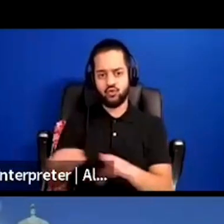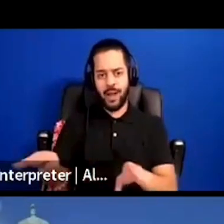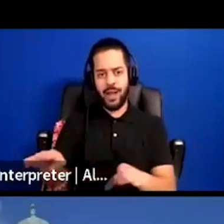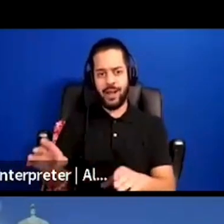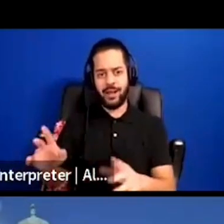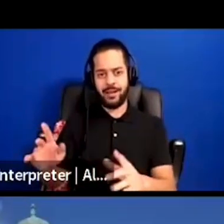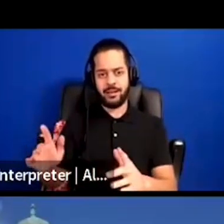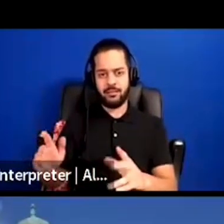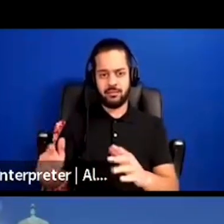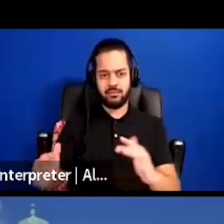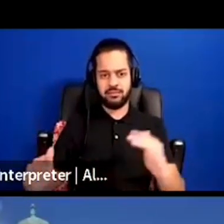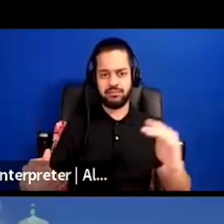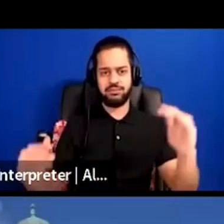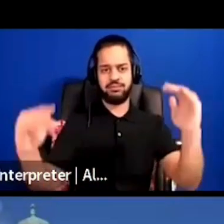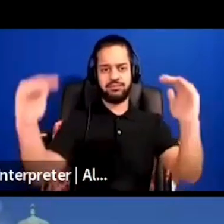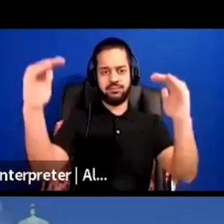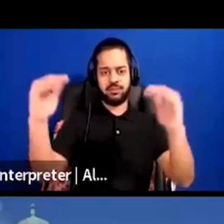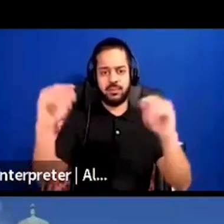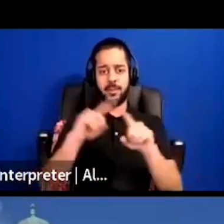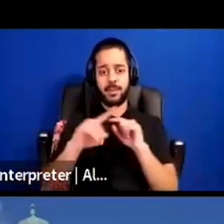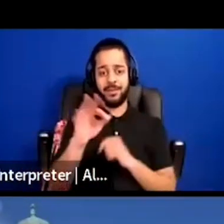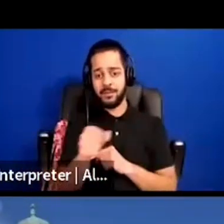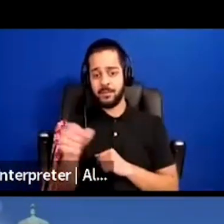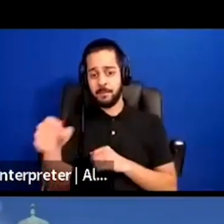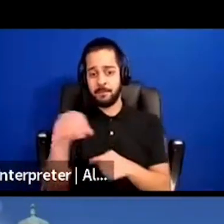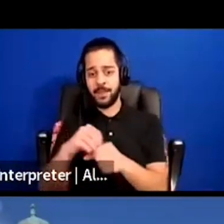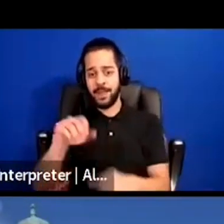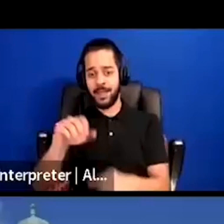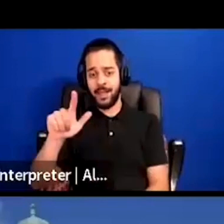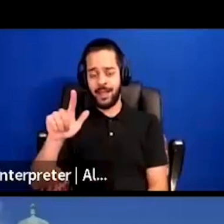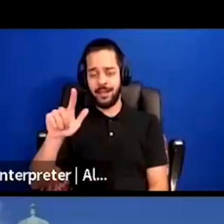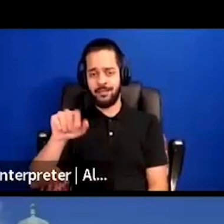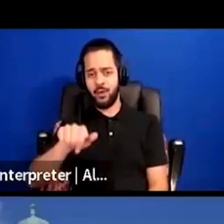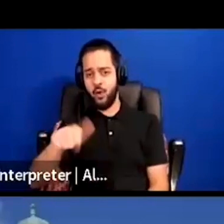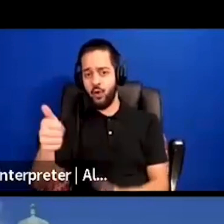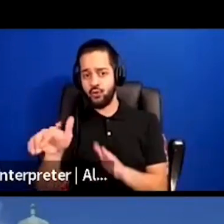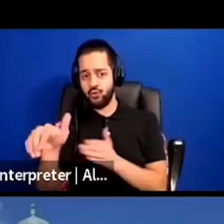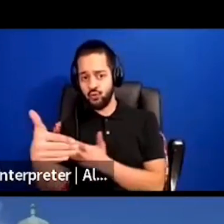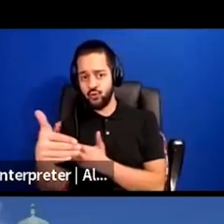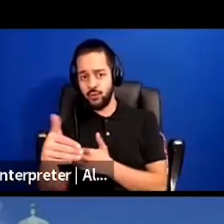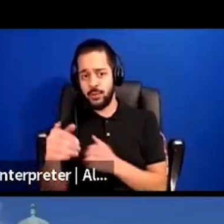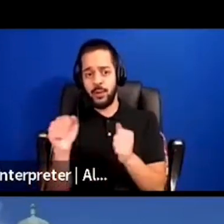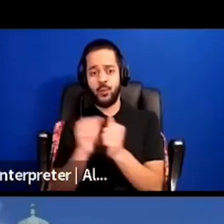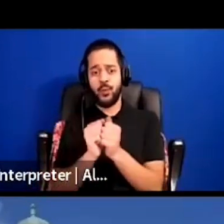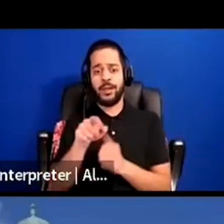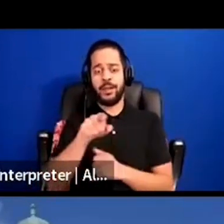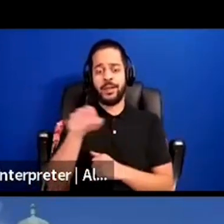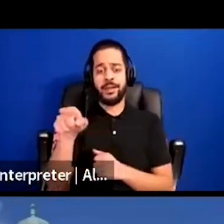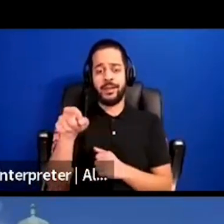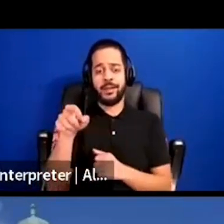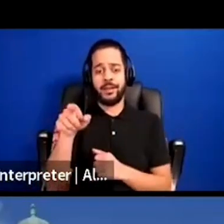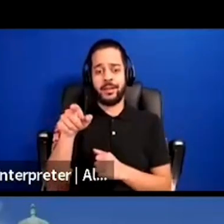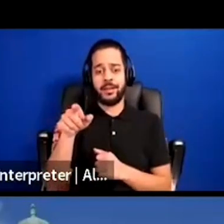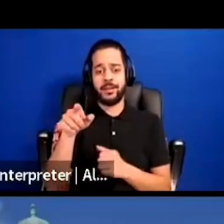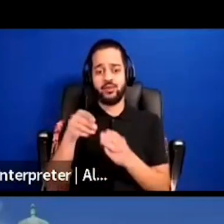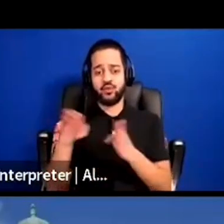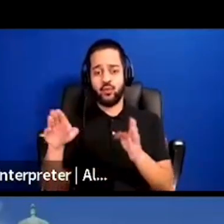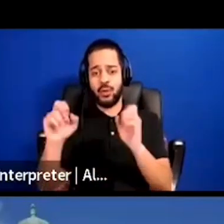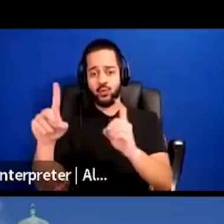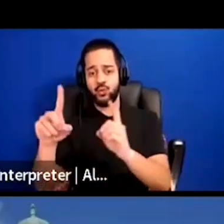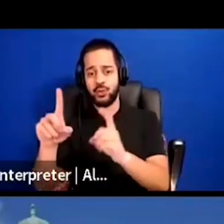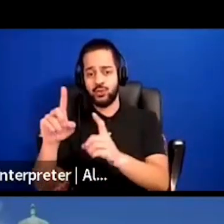that child, they get their special education services, and then they might have to get the rest of it from a general education classroom setting to help